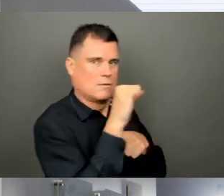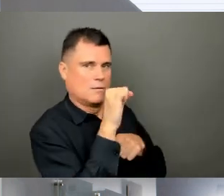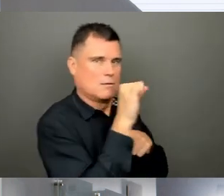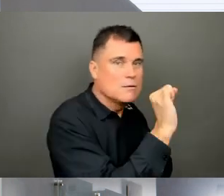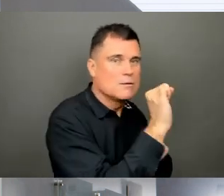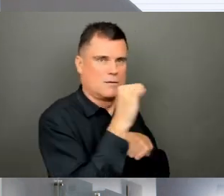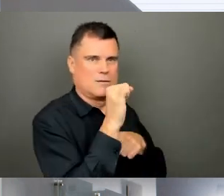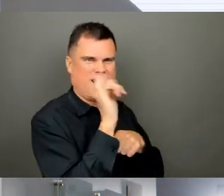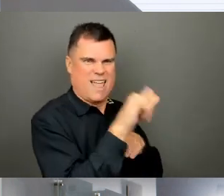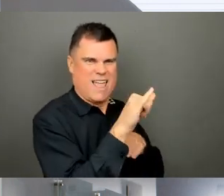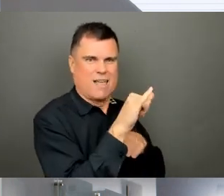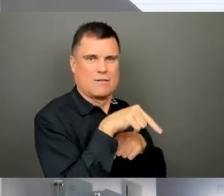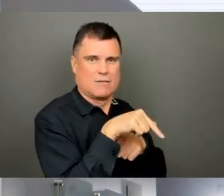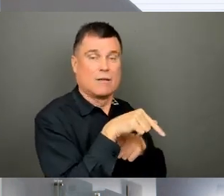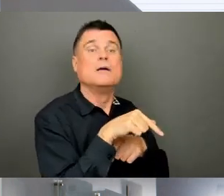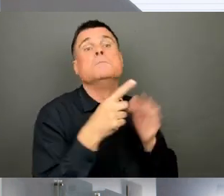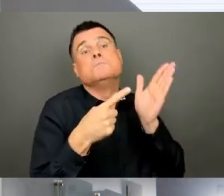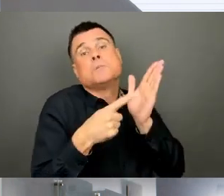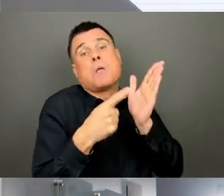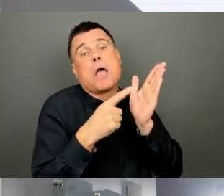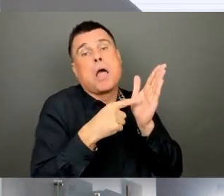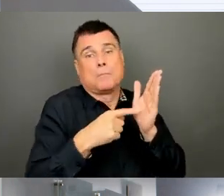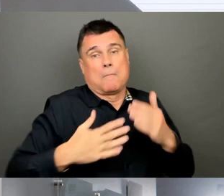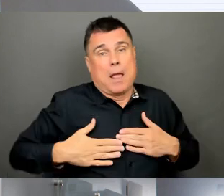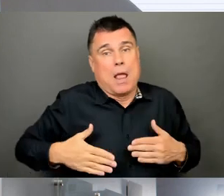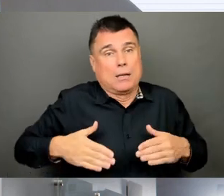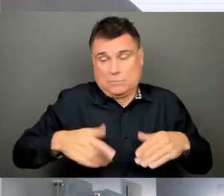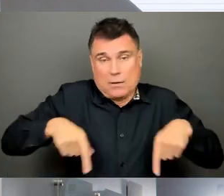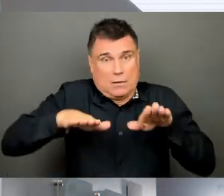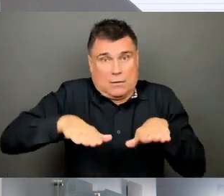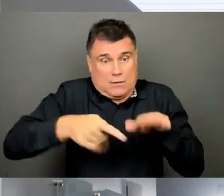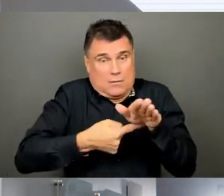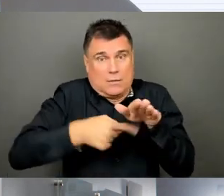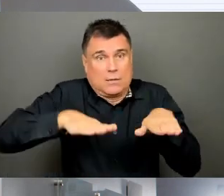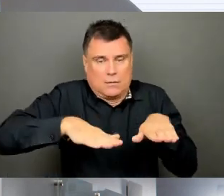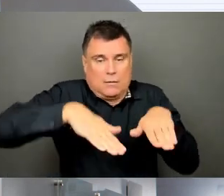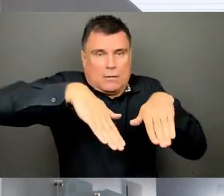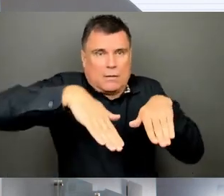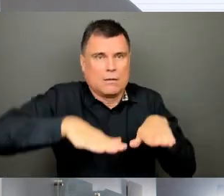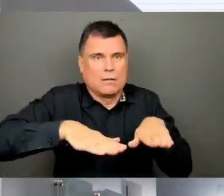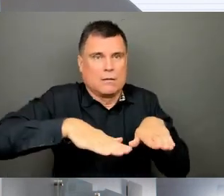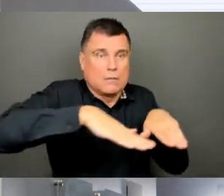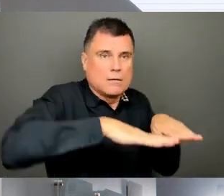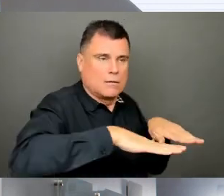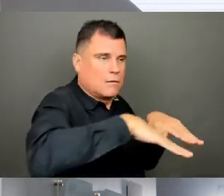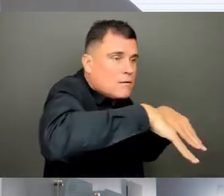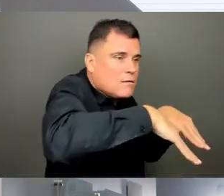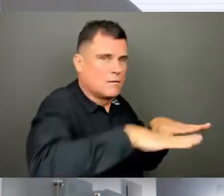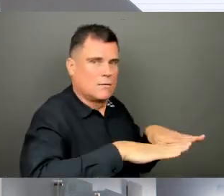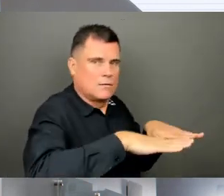clunk forward. Now sometimes my heels come a little bit off the ground. That might give me a little bit more momentum if you're